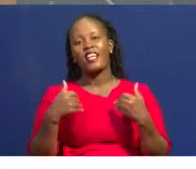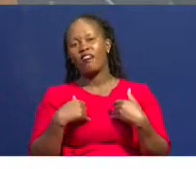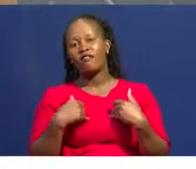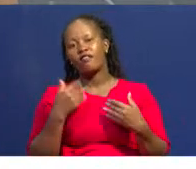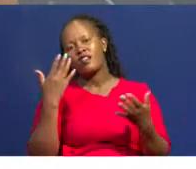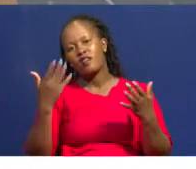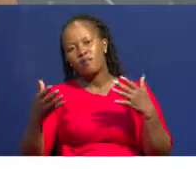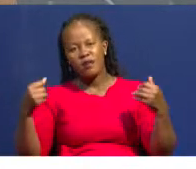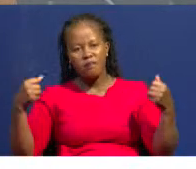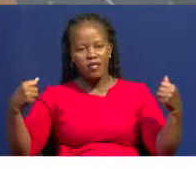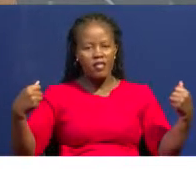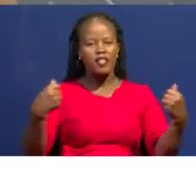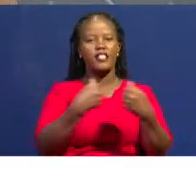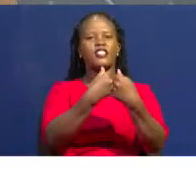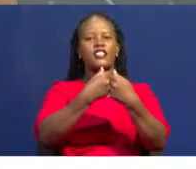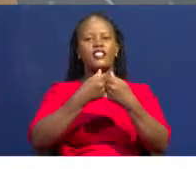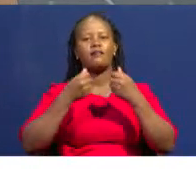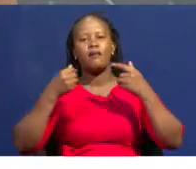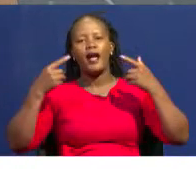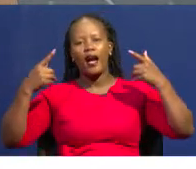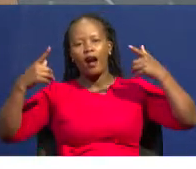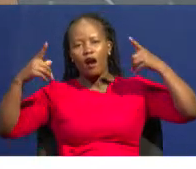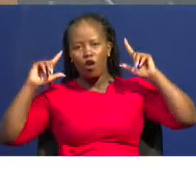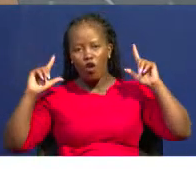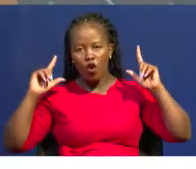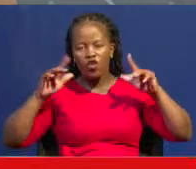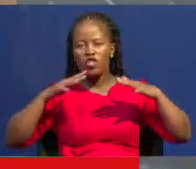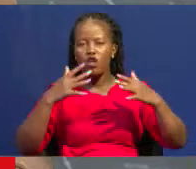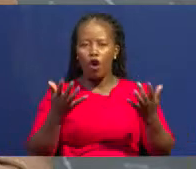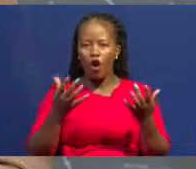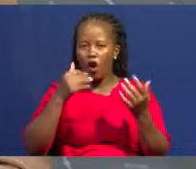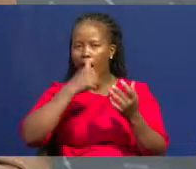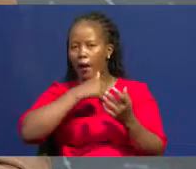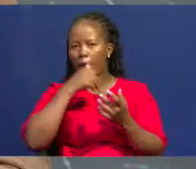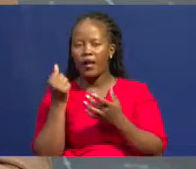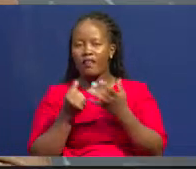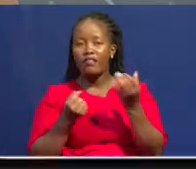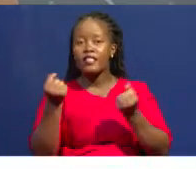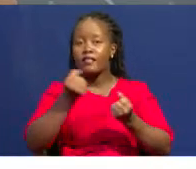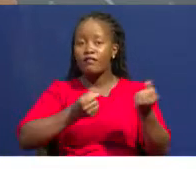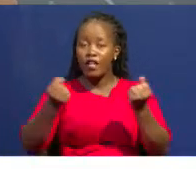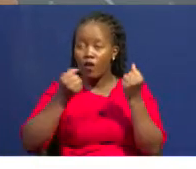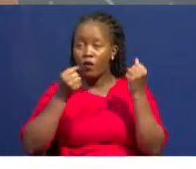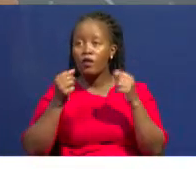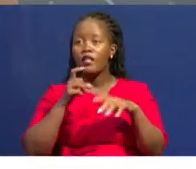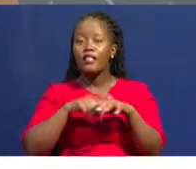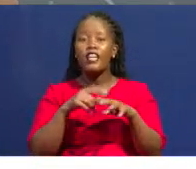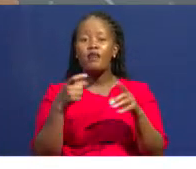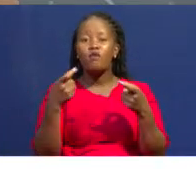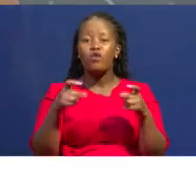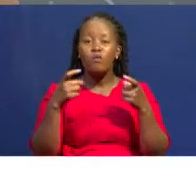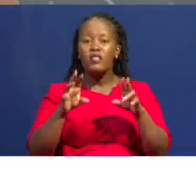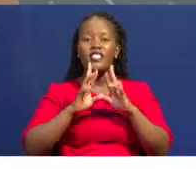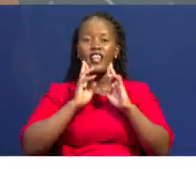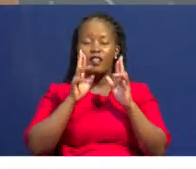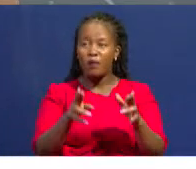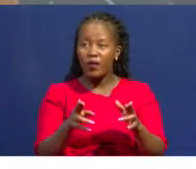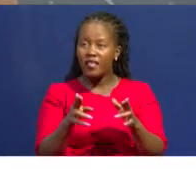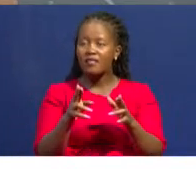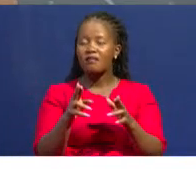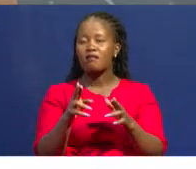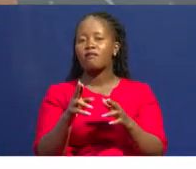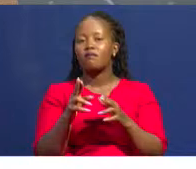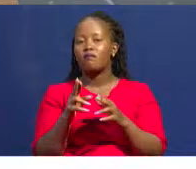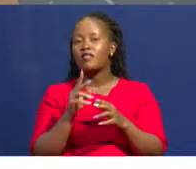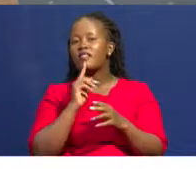by a truck or hit by a small car, when you are reporting, you don't say that this matatu was